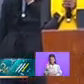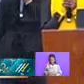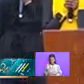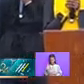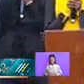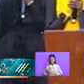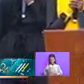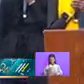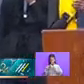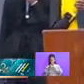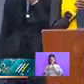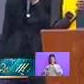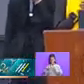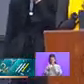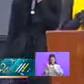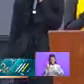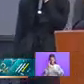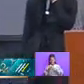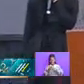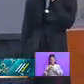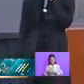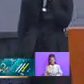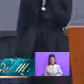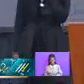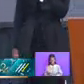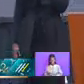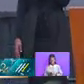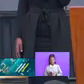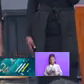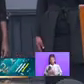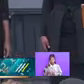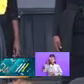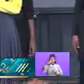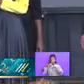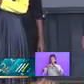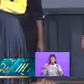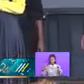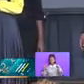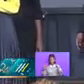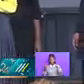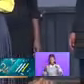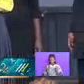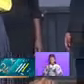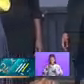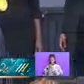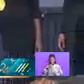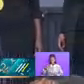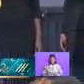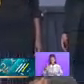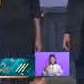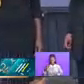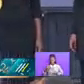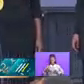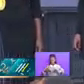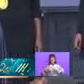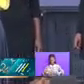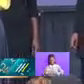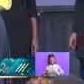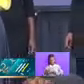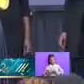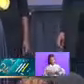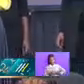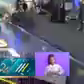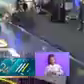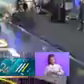pray in the name of Jesus by the word of God Spirit of miscarriage